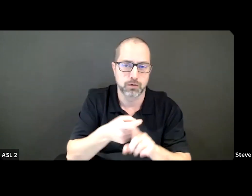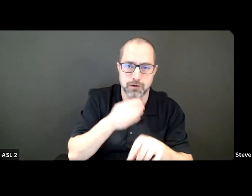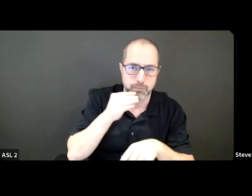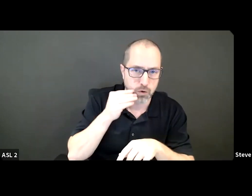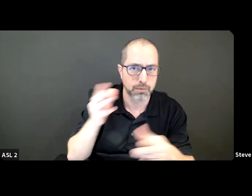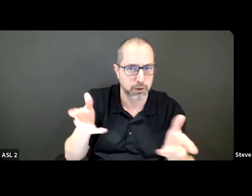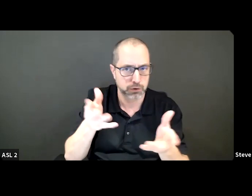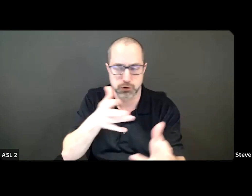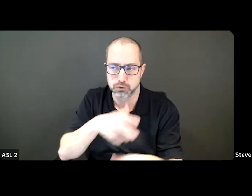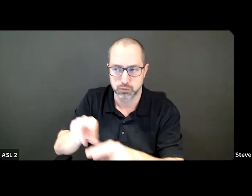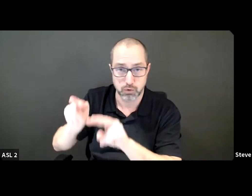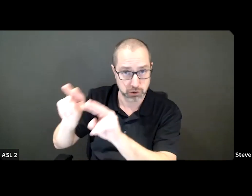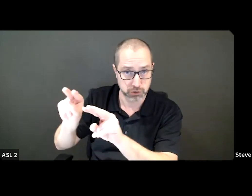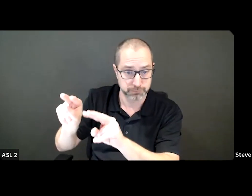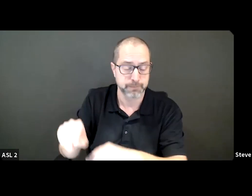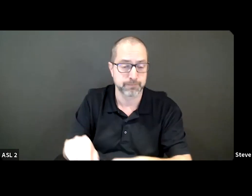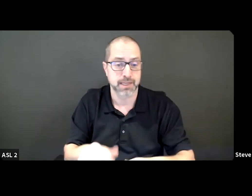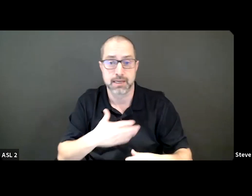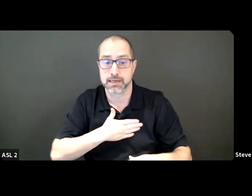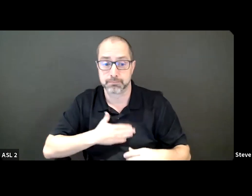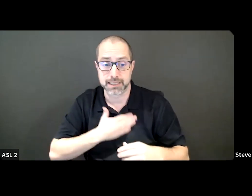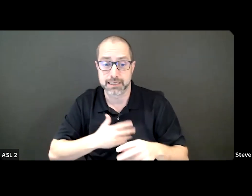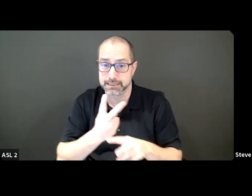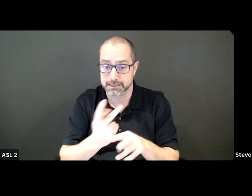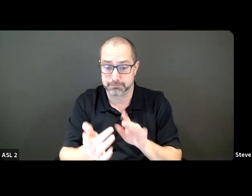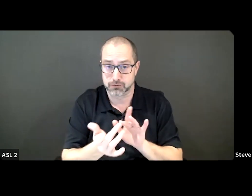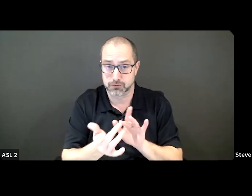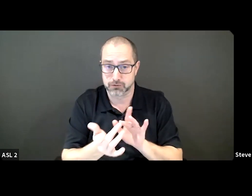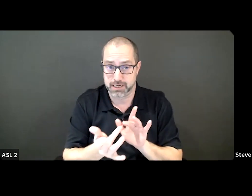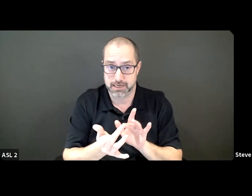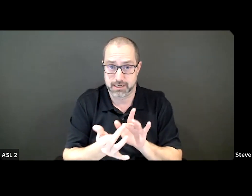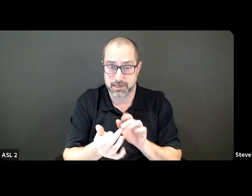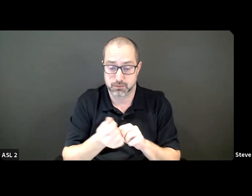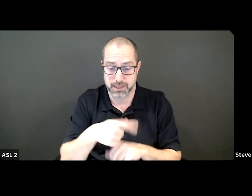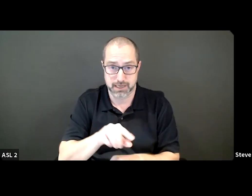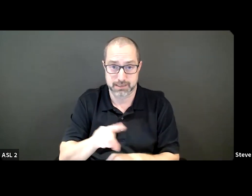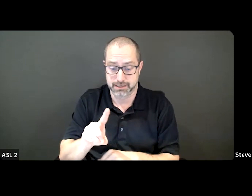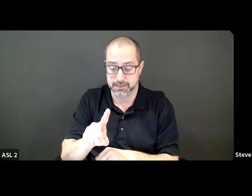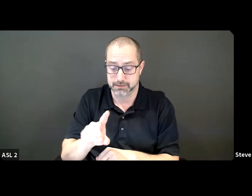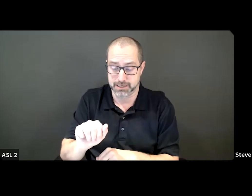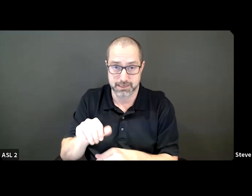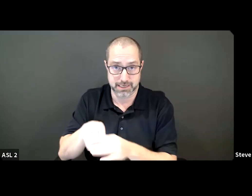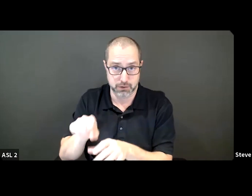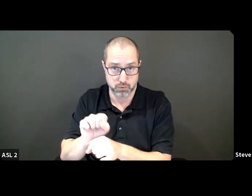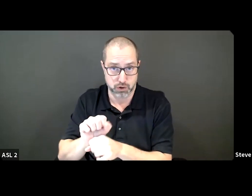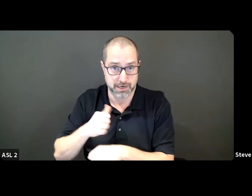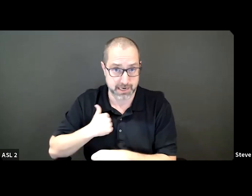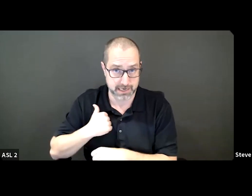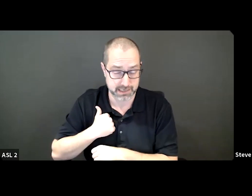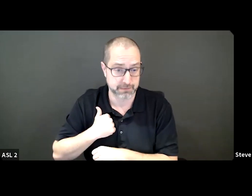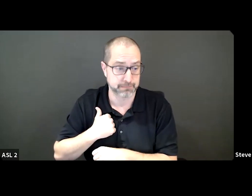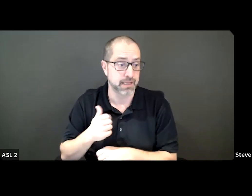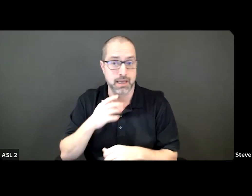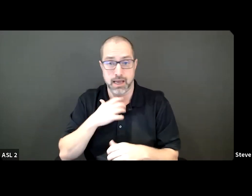that. Please keep in touch with us here at the Disability and Work Canada. And I wish all of